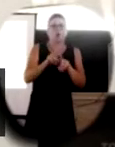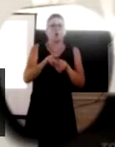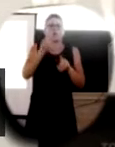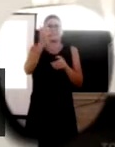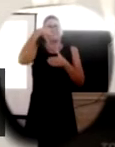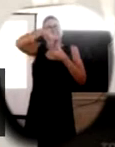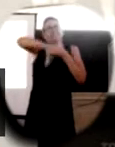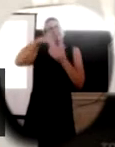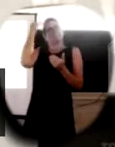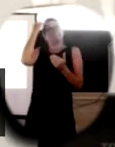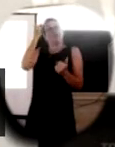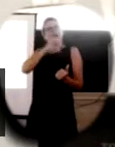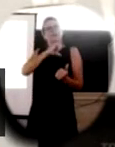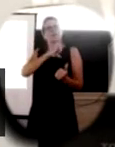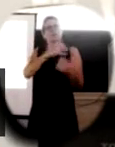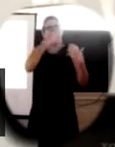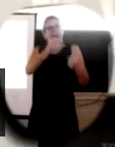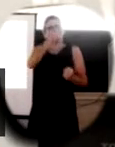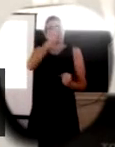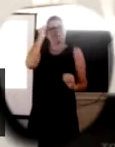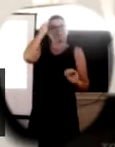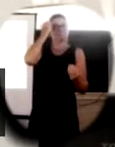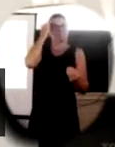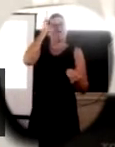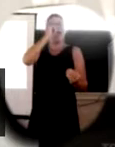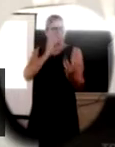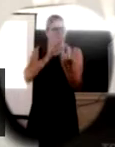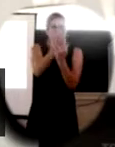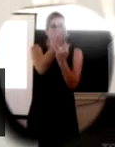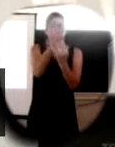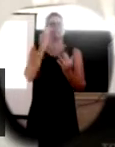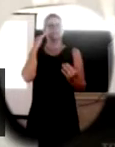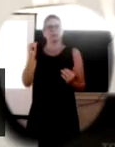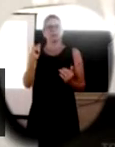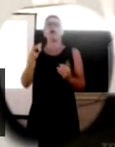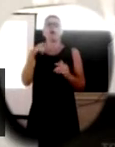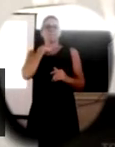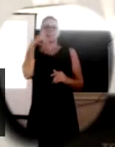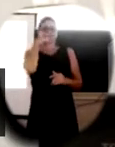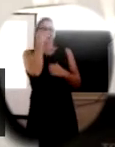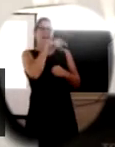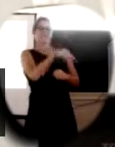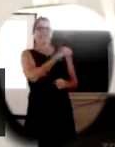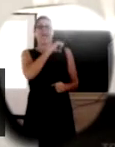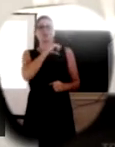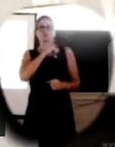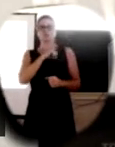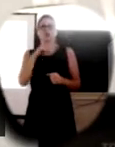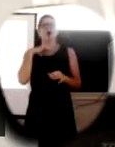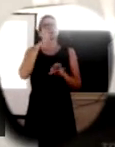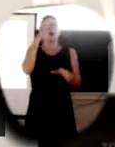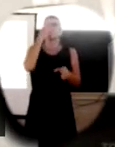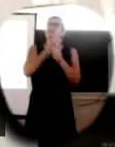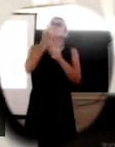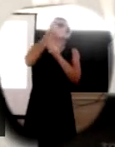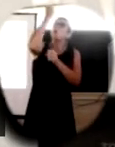beyond. You either have it or you don't, and my kid has it. I don't necessarily believe in God, but I do in a high being, and I'm truly